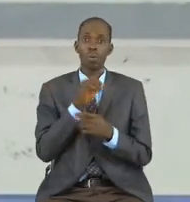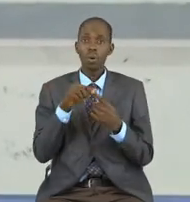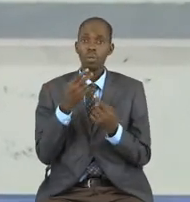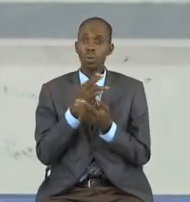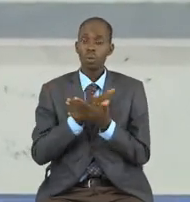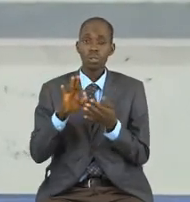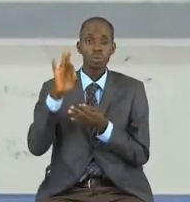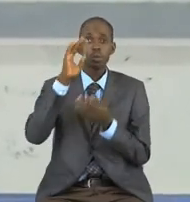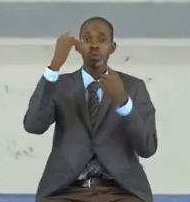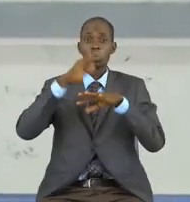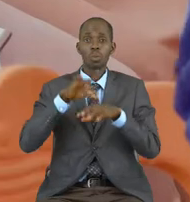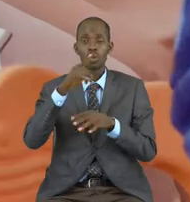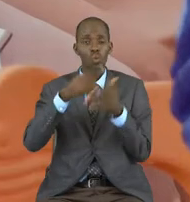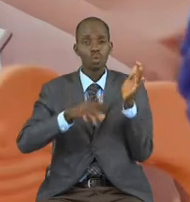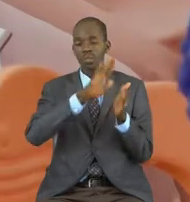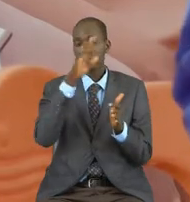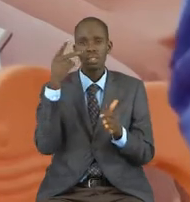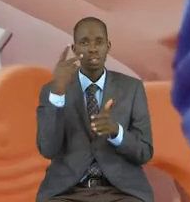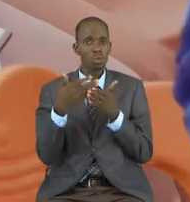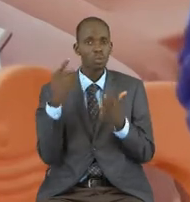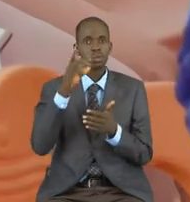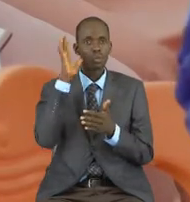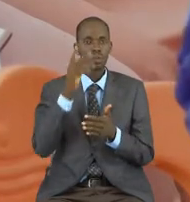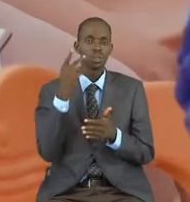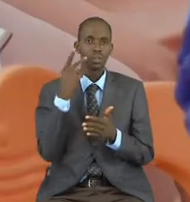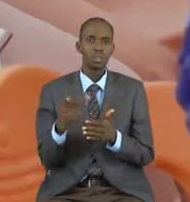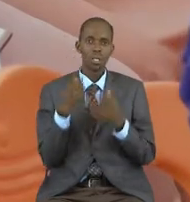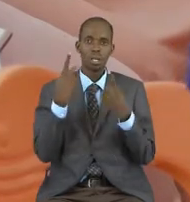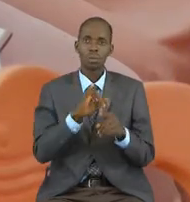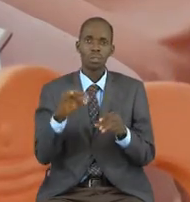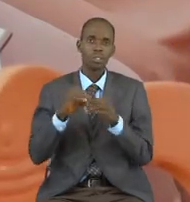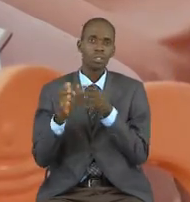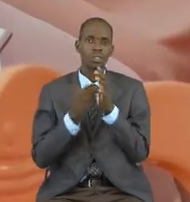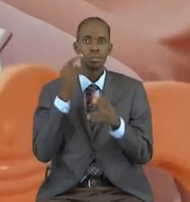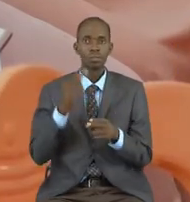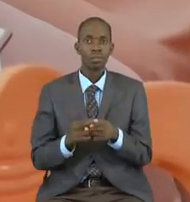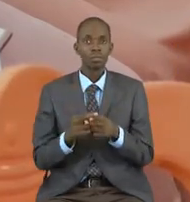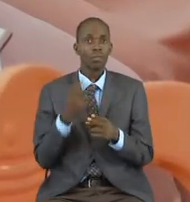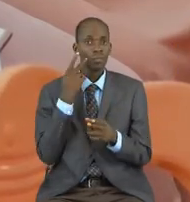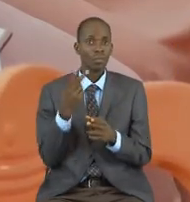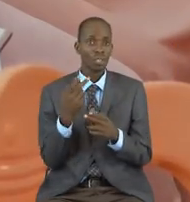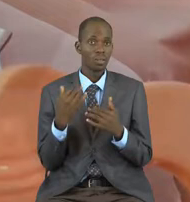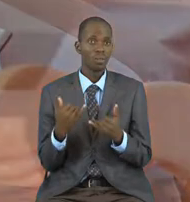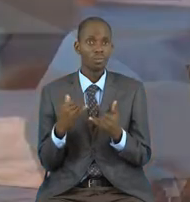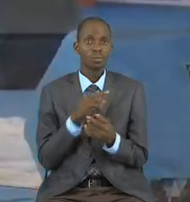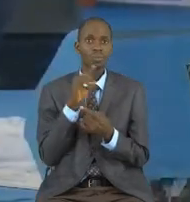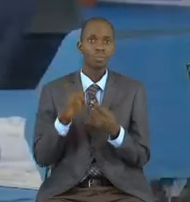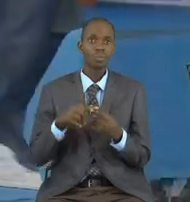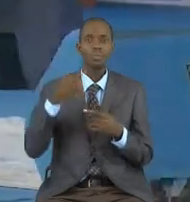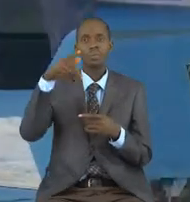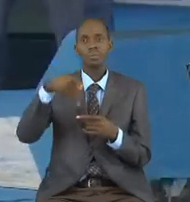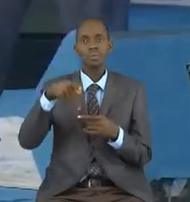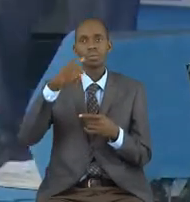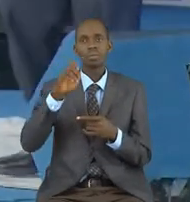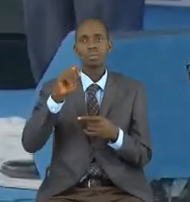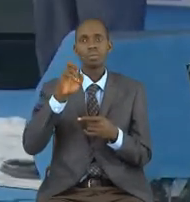seen, you will see in Jesus' name. Now. When Peter met the Lord,